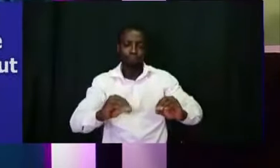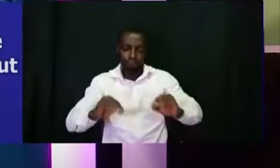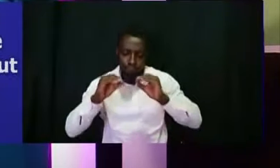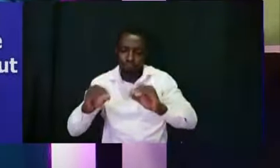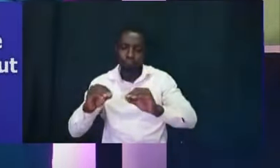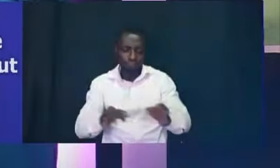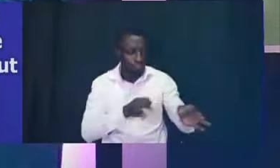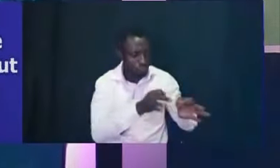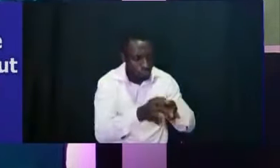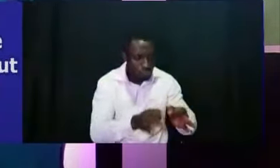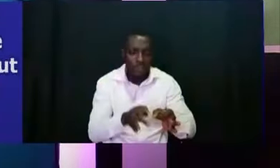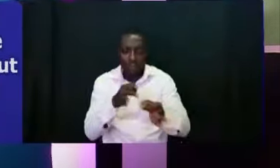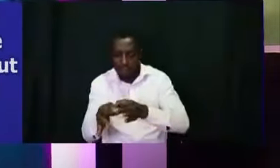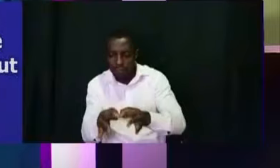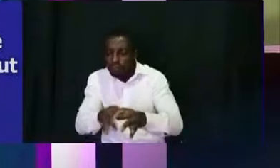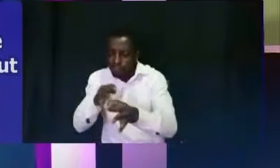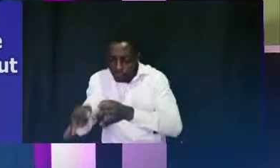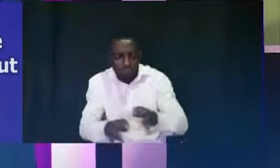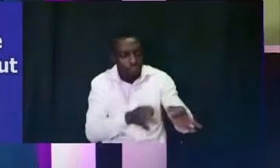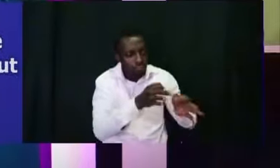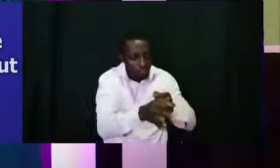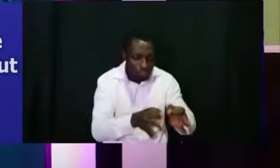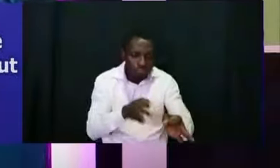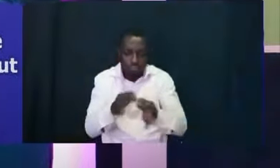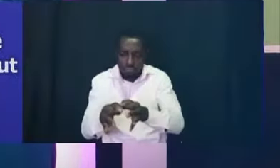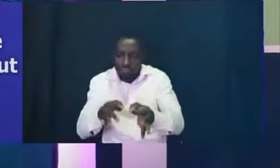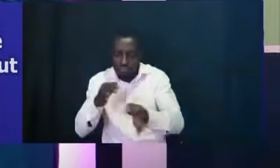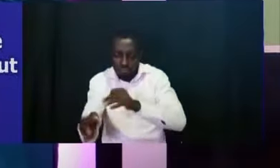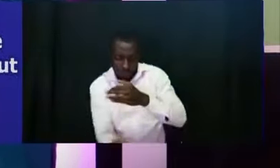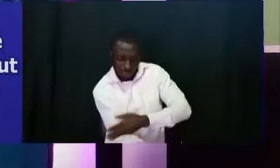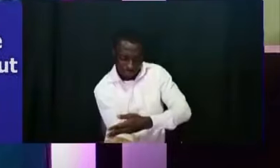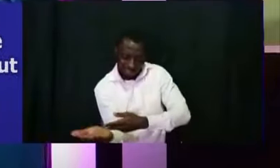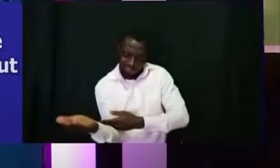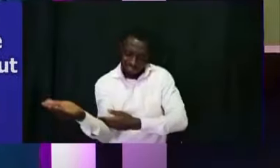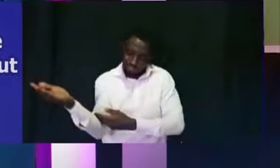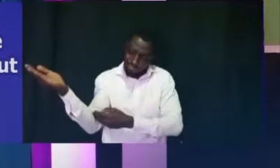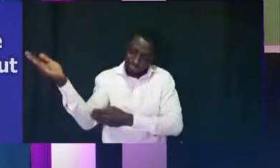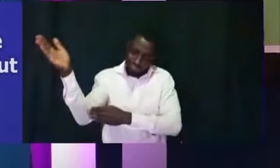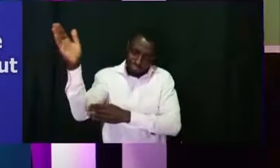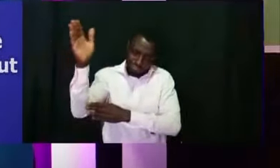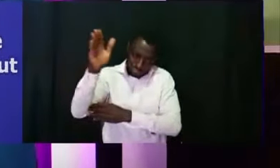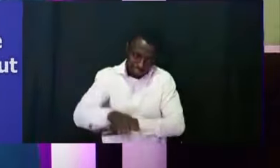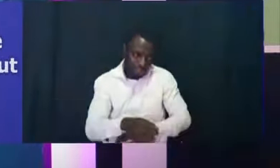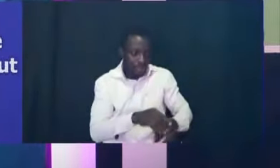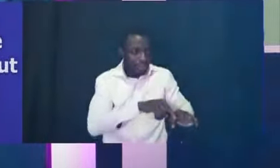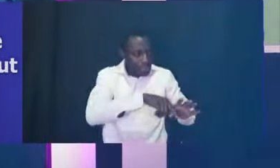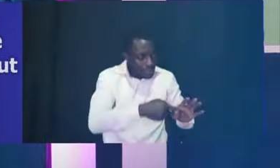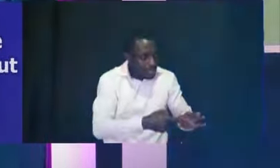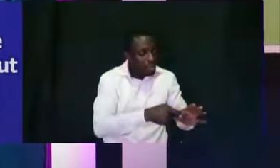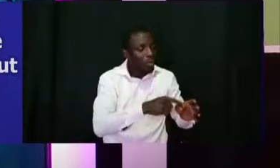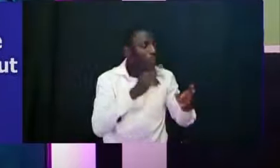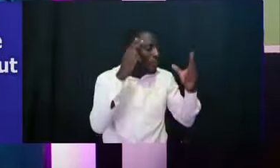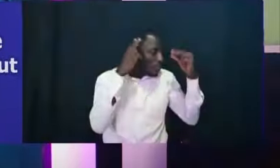explaining about the kingdom of God and from the law of Moses and from the